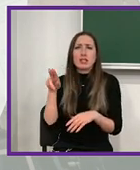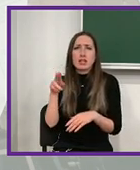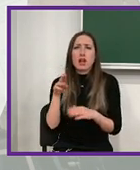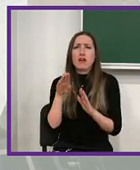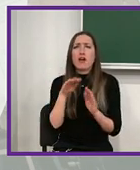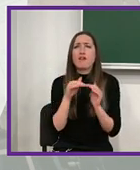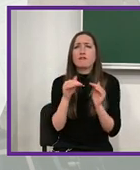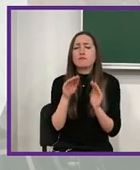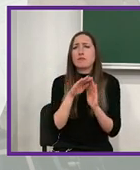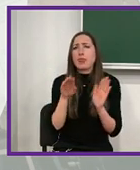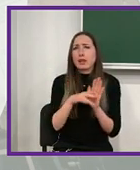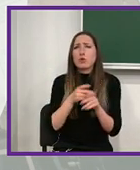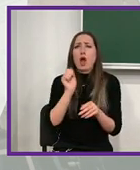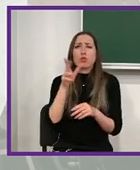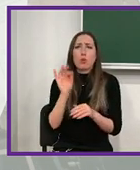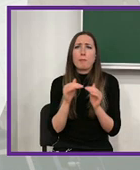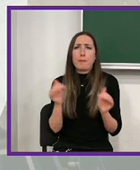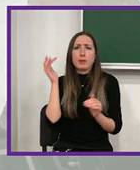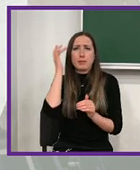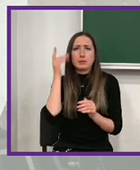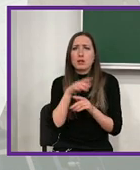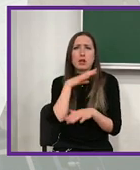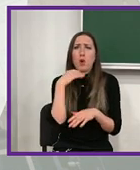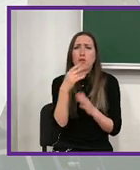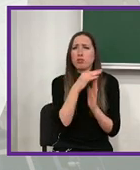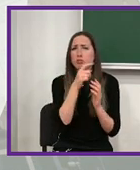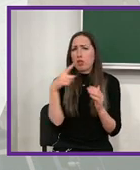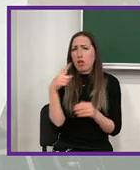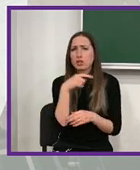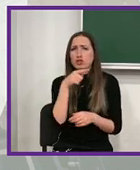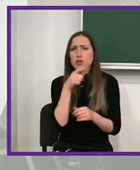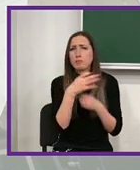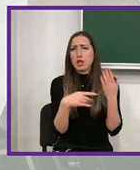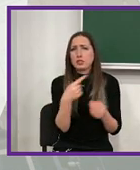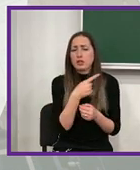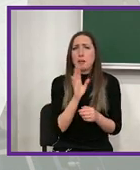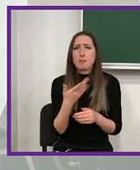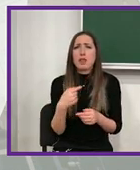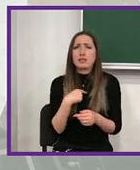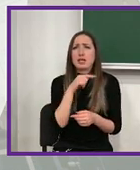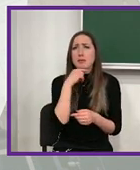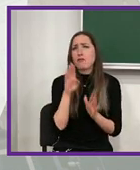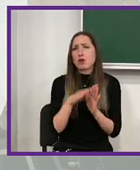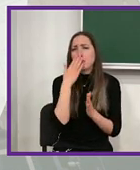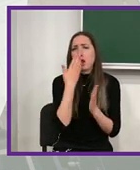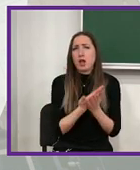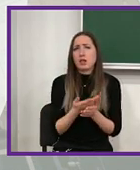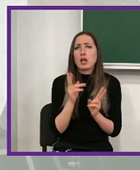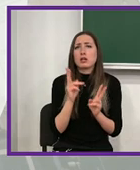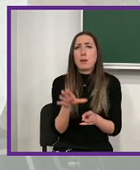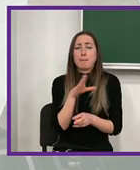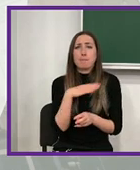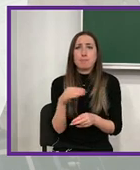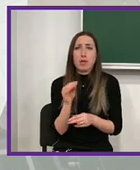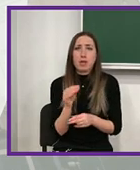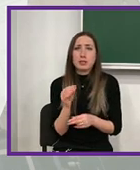text on this slide, but I just wanted to include it just to show that we've kind of structured our sustainability and human rights due diligence to be in